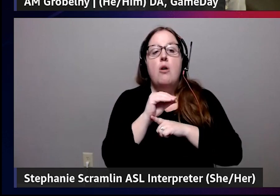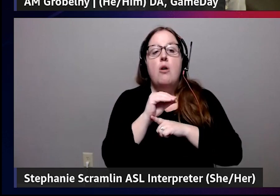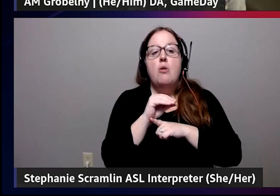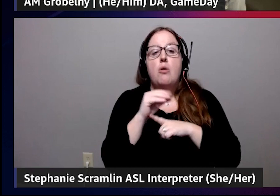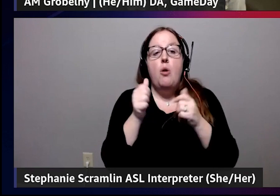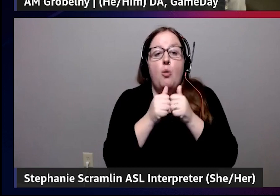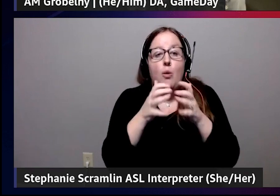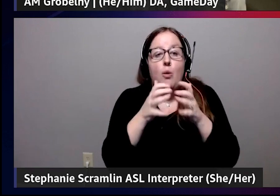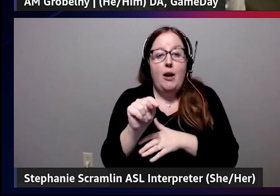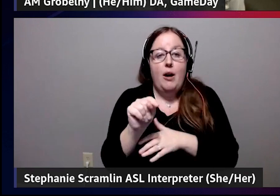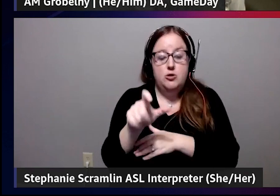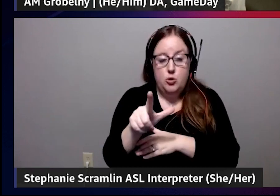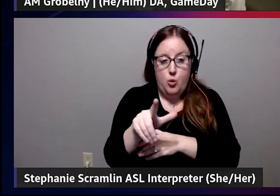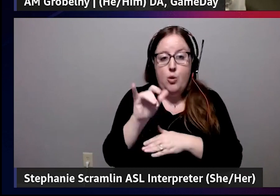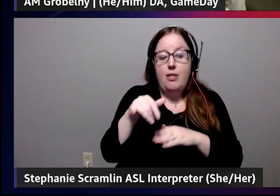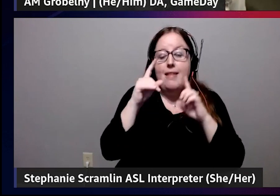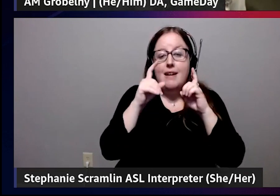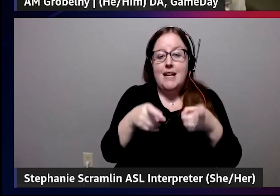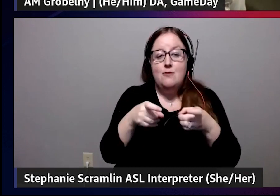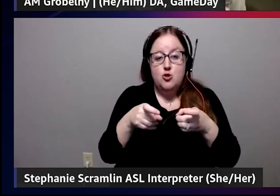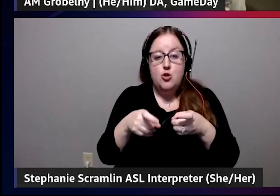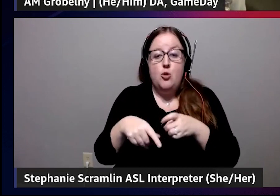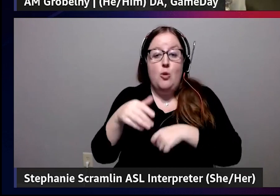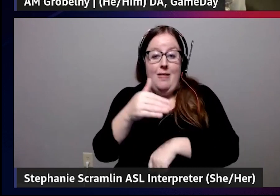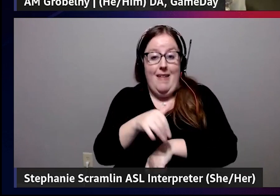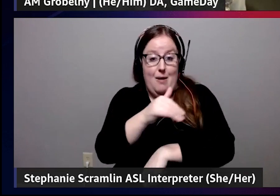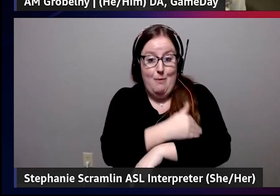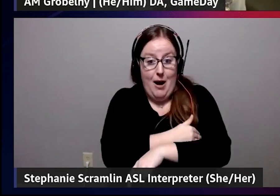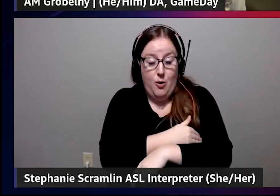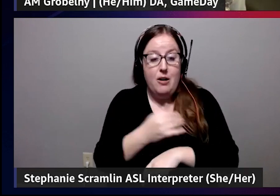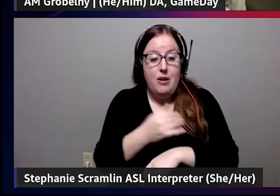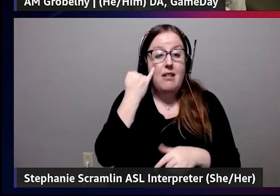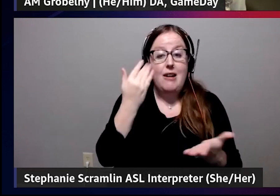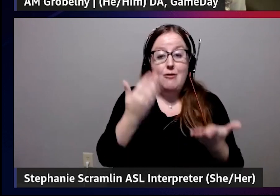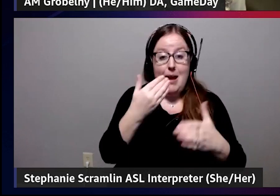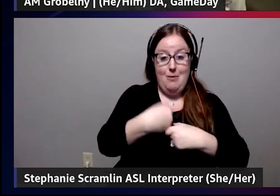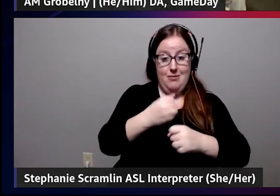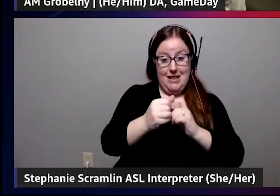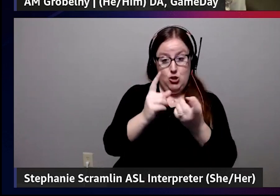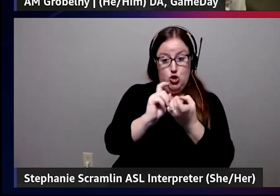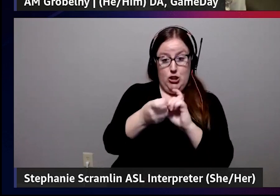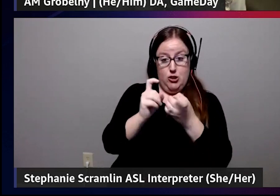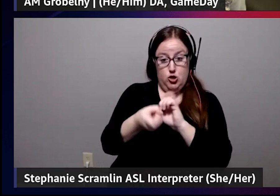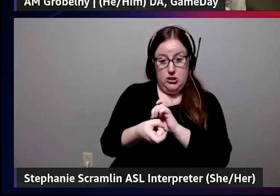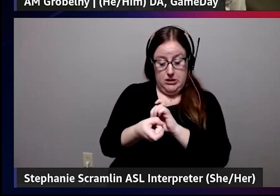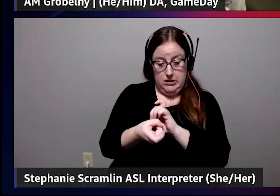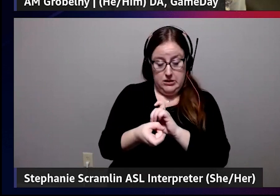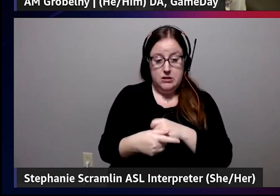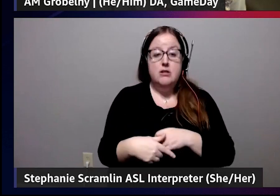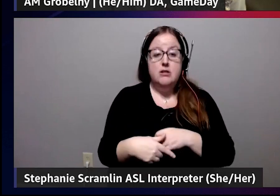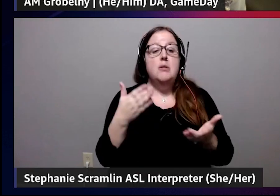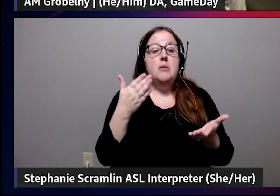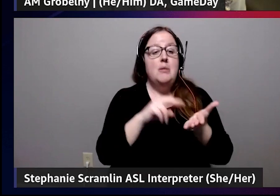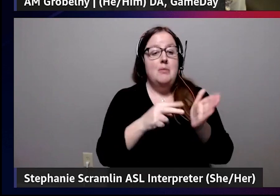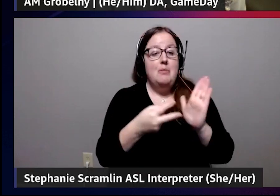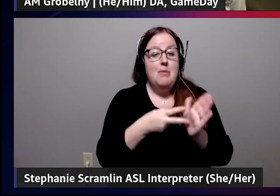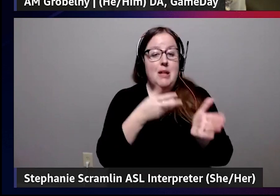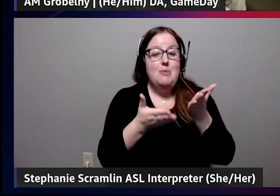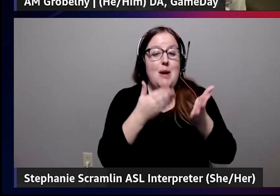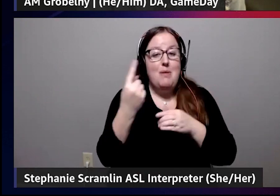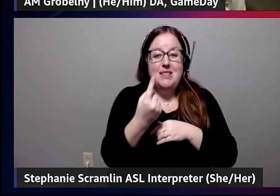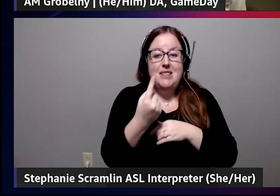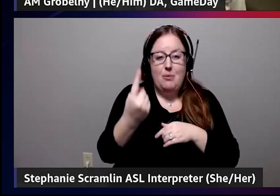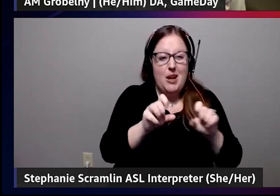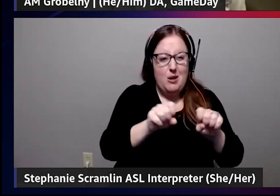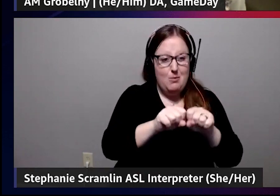without a tool that gives you a column level lineage, if you are making changes, then it's likely that there may be something that's broken